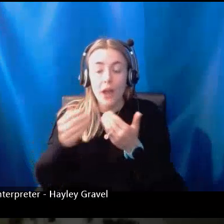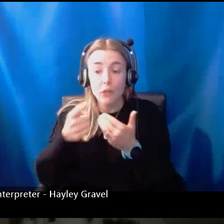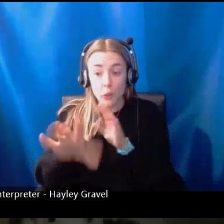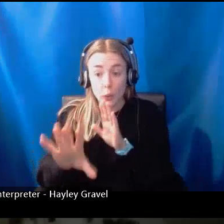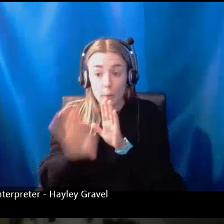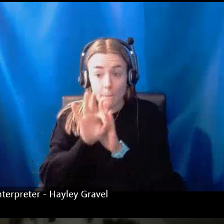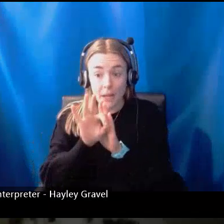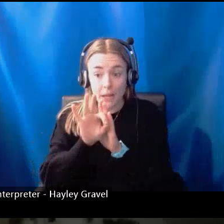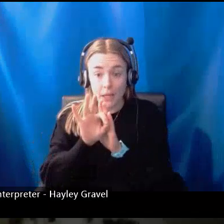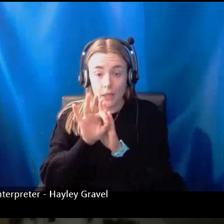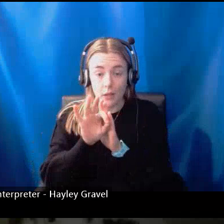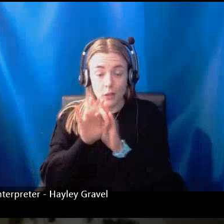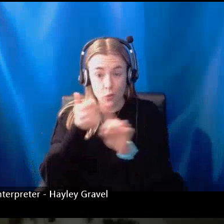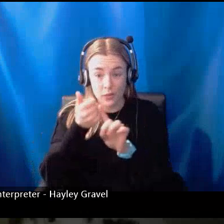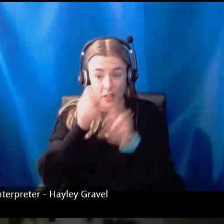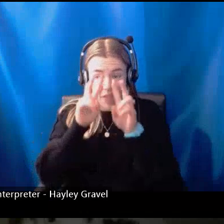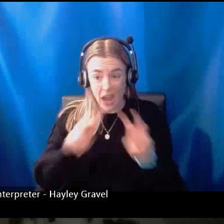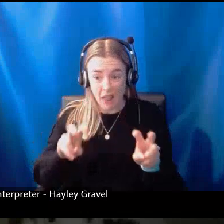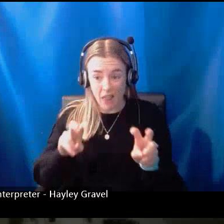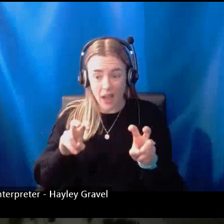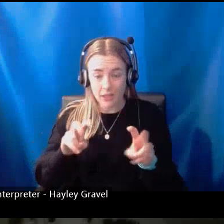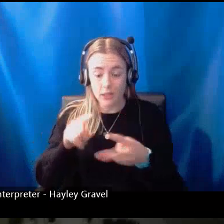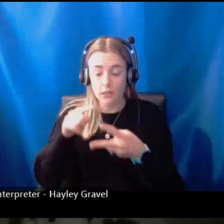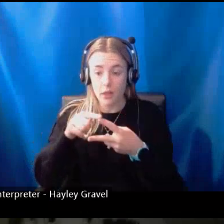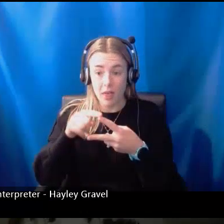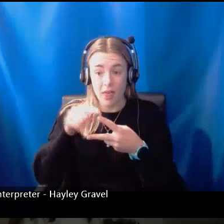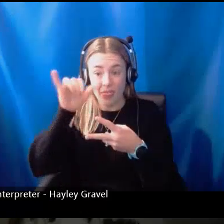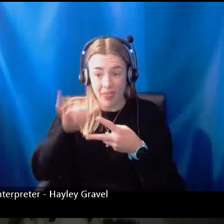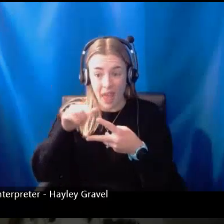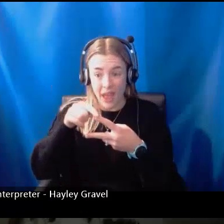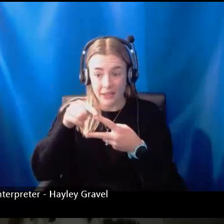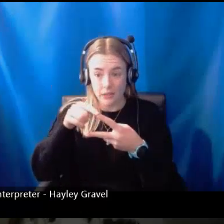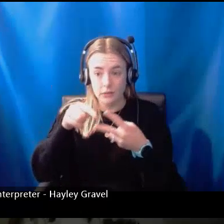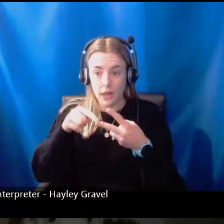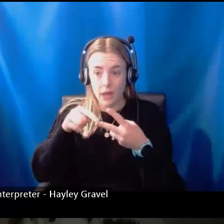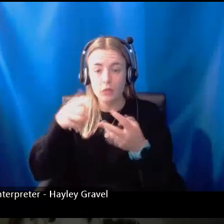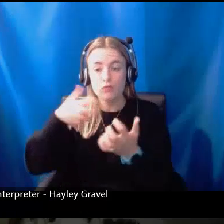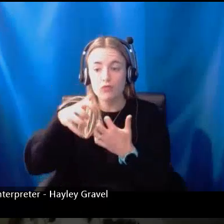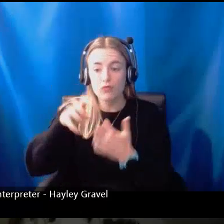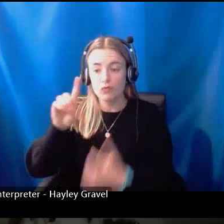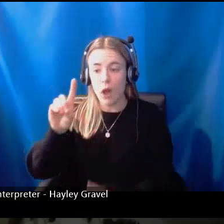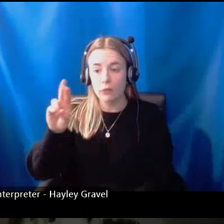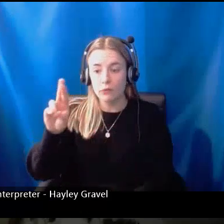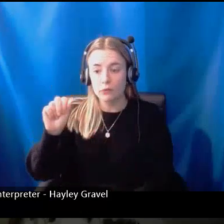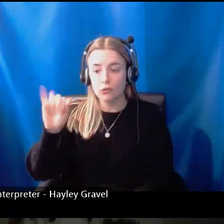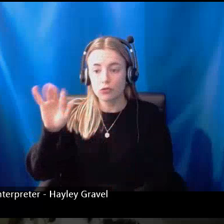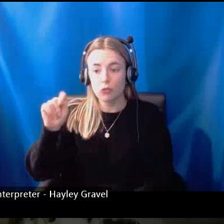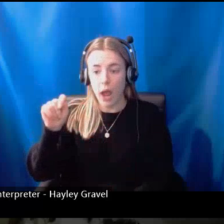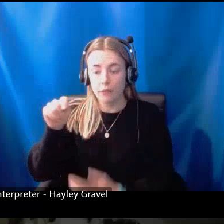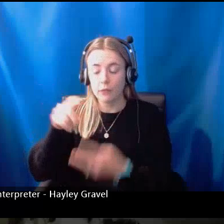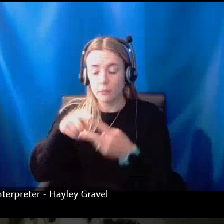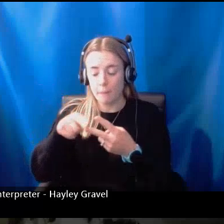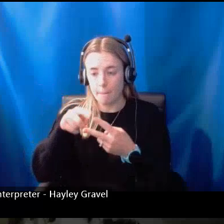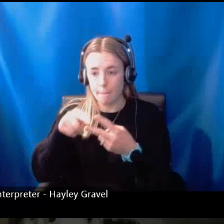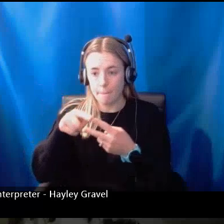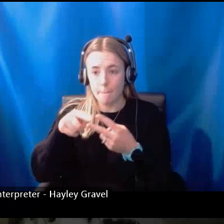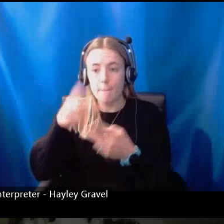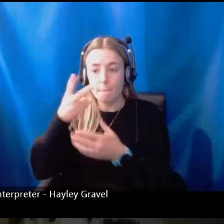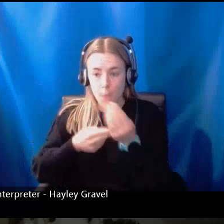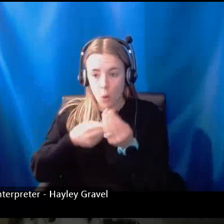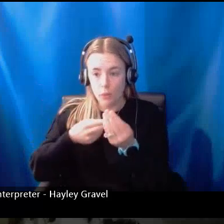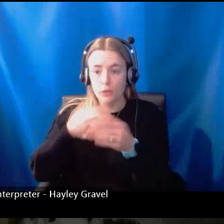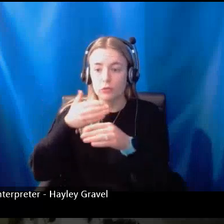to analyze, I need to get that as well as your rough draft. So let's talk about rough drafts.